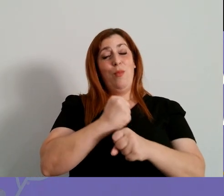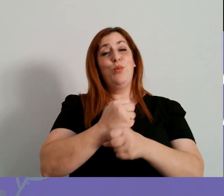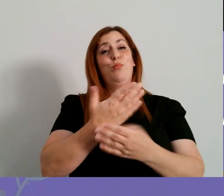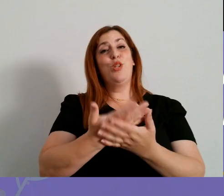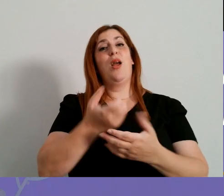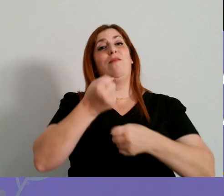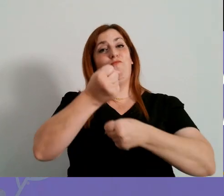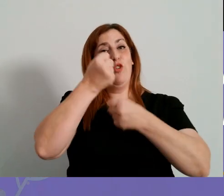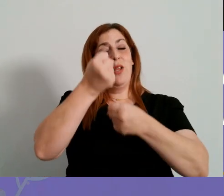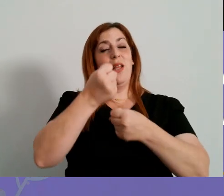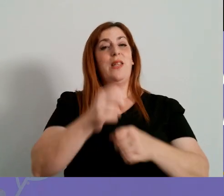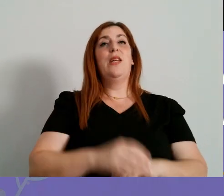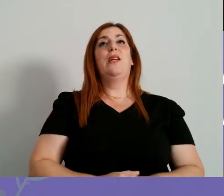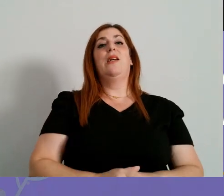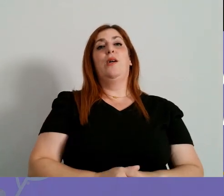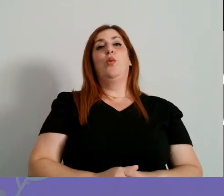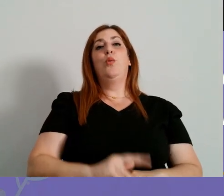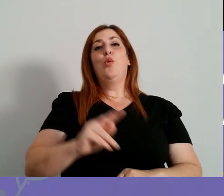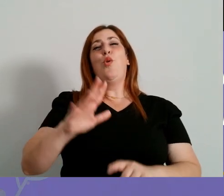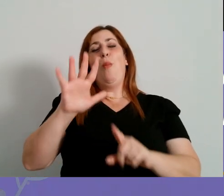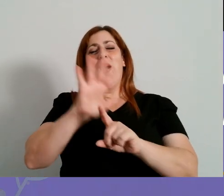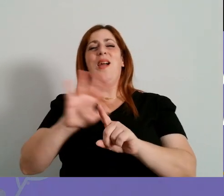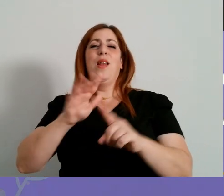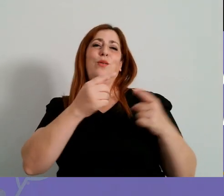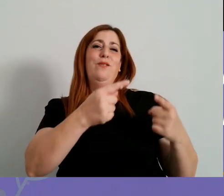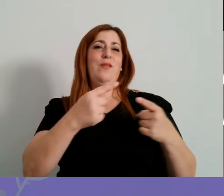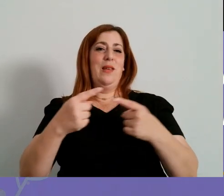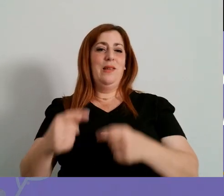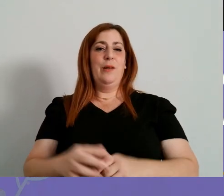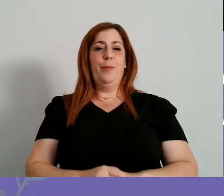being given a platform locally. That is very much needed.